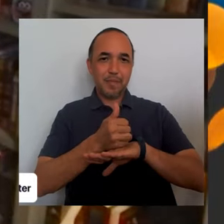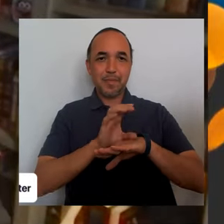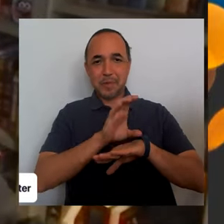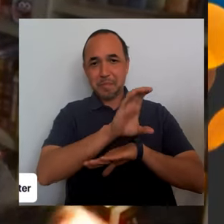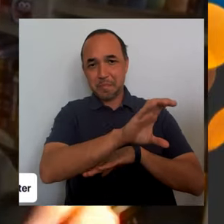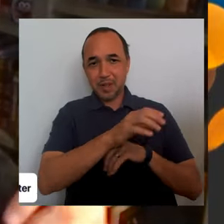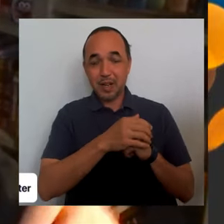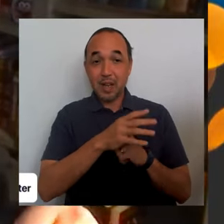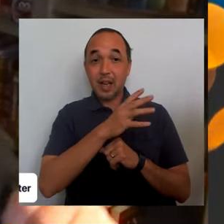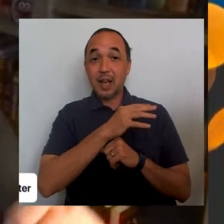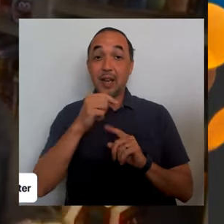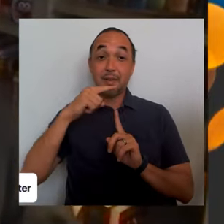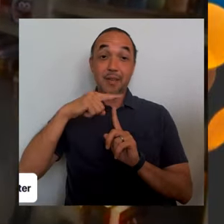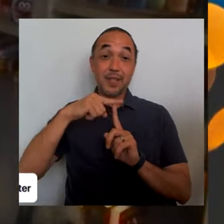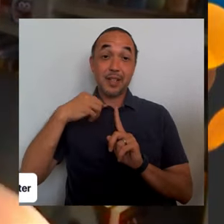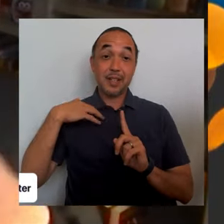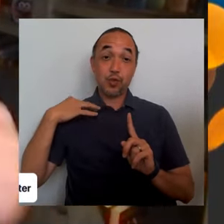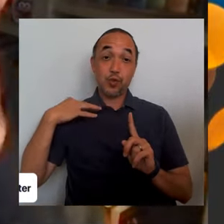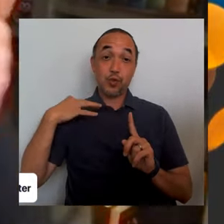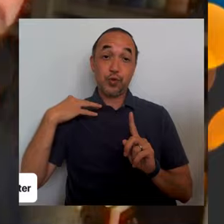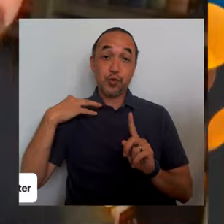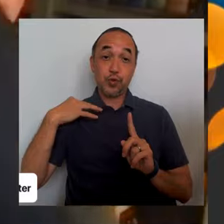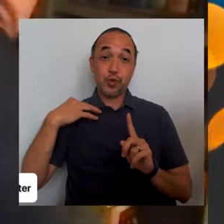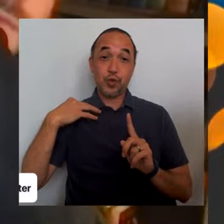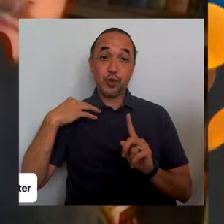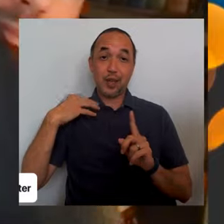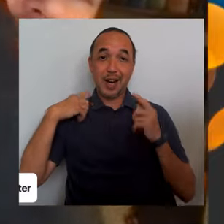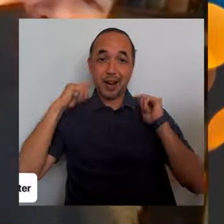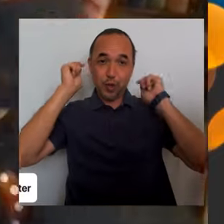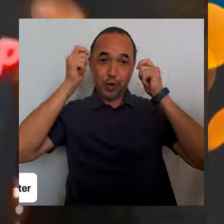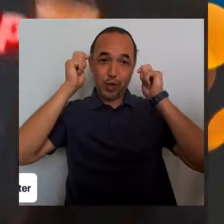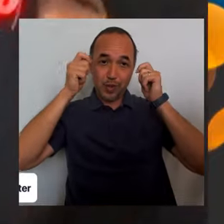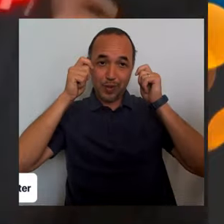a t-shirt and a sweatshirt here